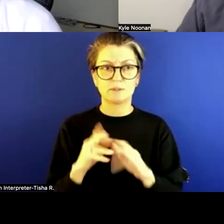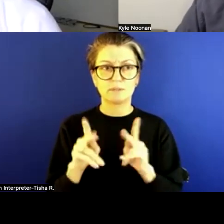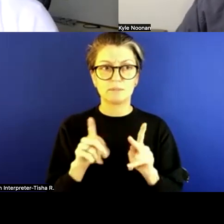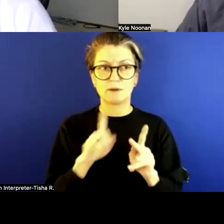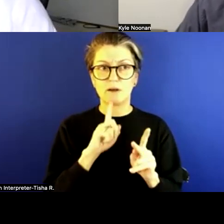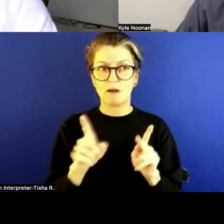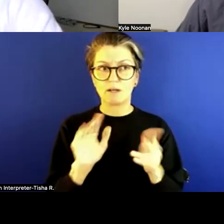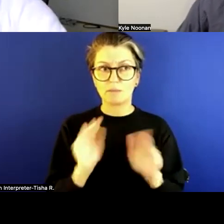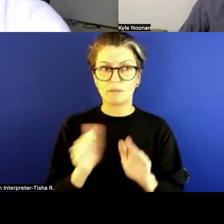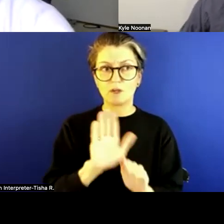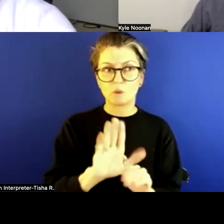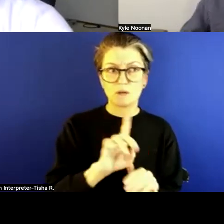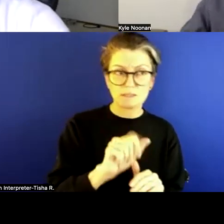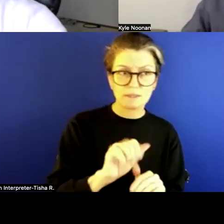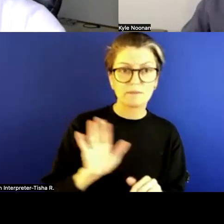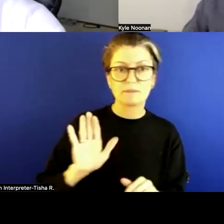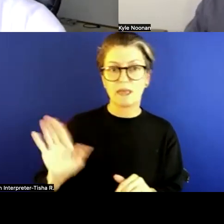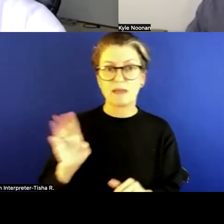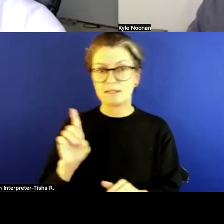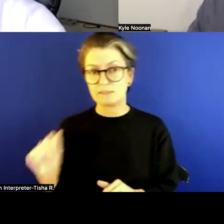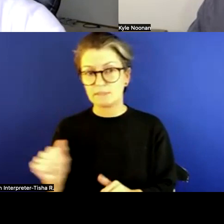disability versus their disability, and